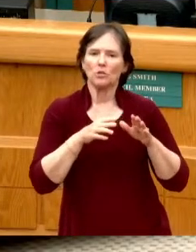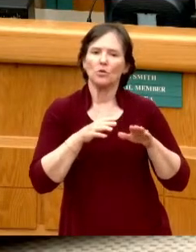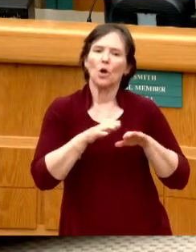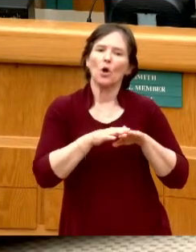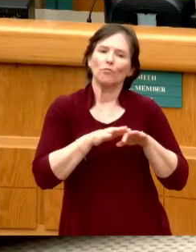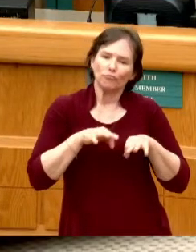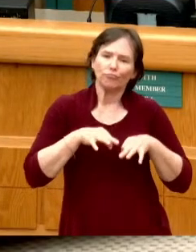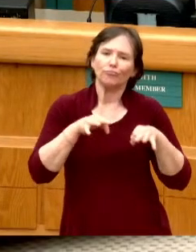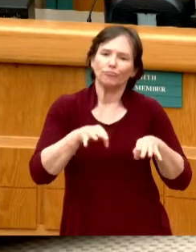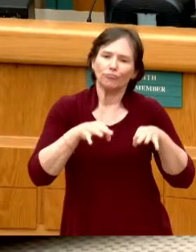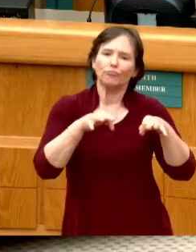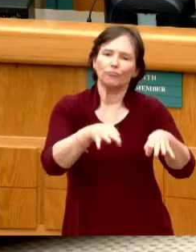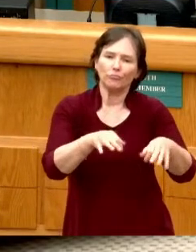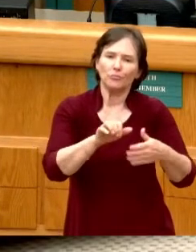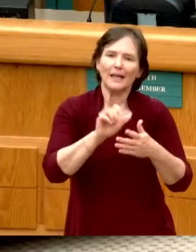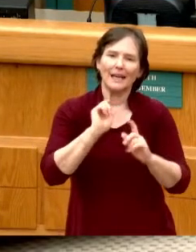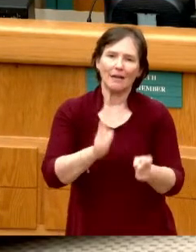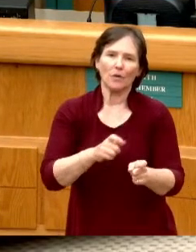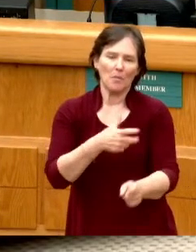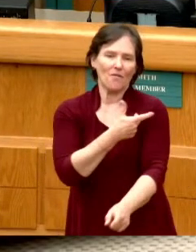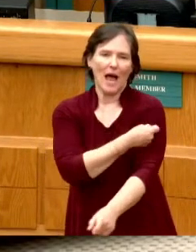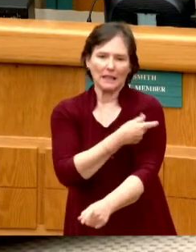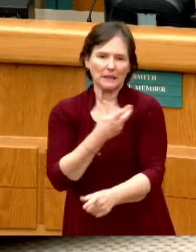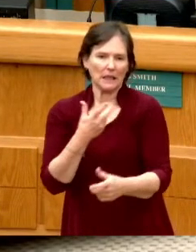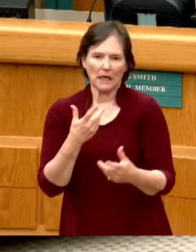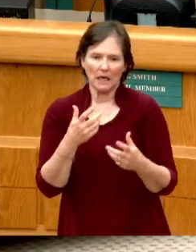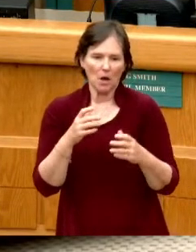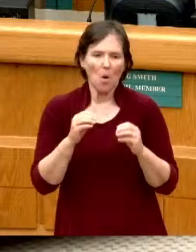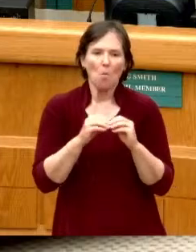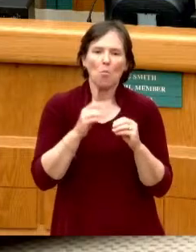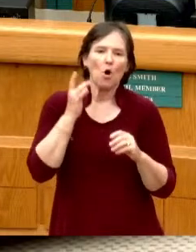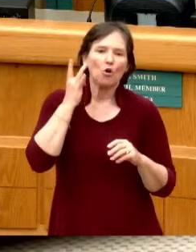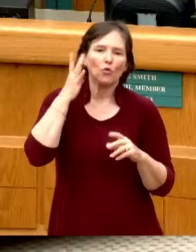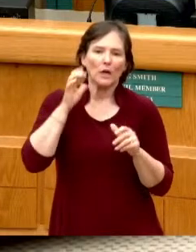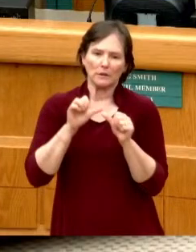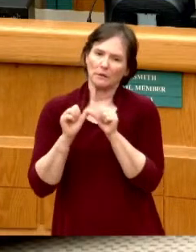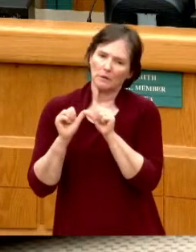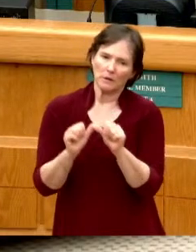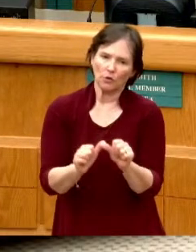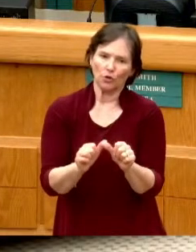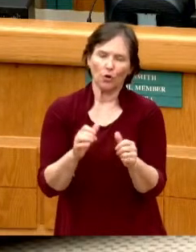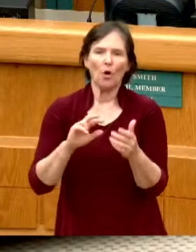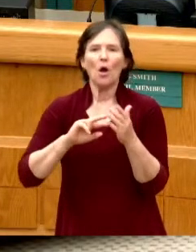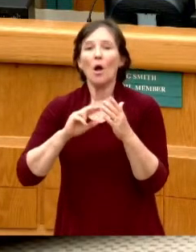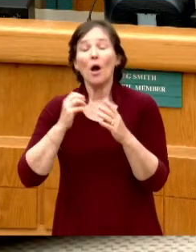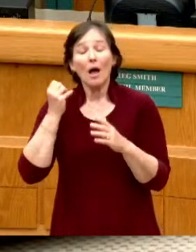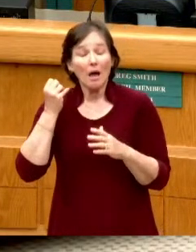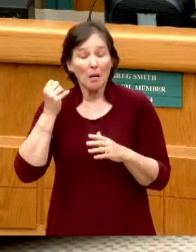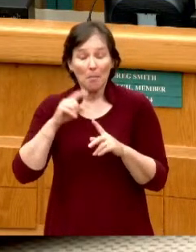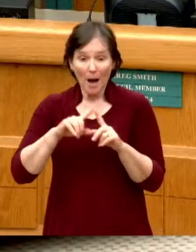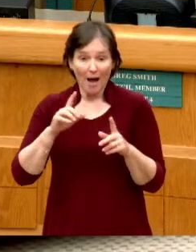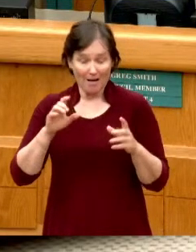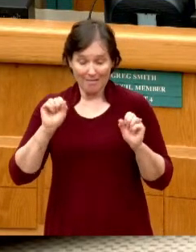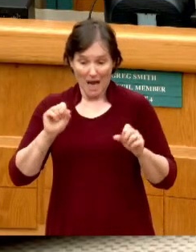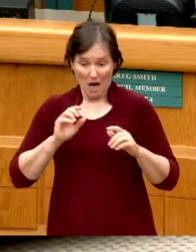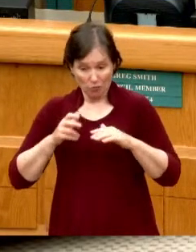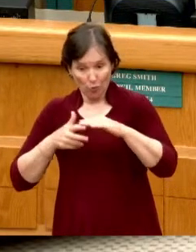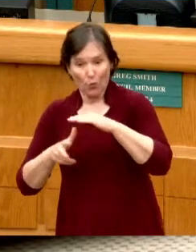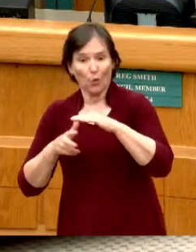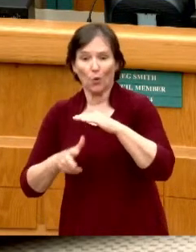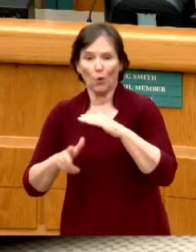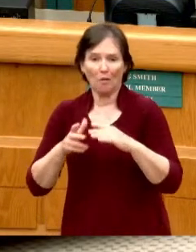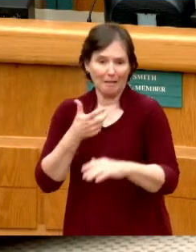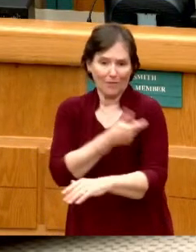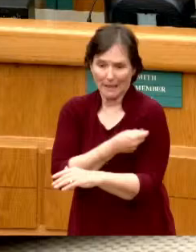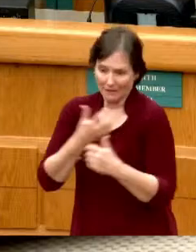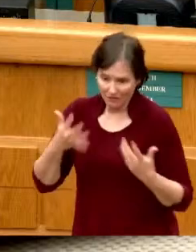picking up COVID-19 when they could come through our clinic and get vaccinated. Okay, thank you very much, Ms. Rodriguez. Is